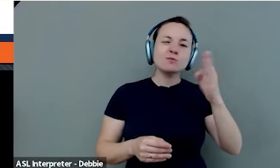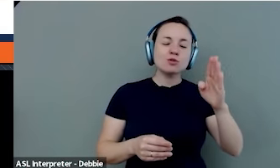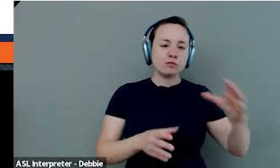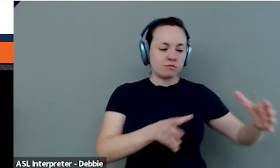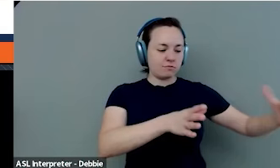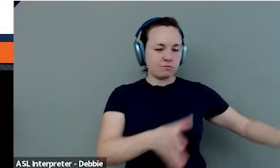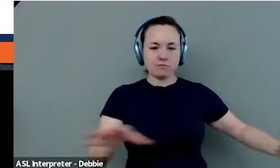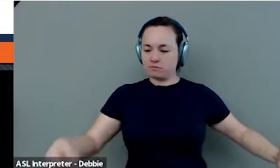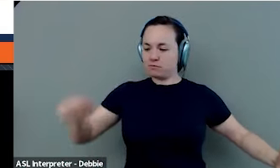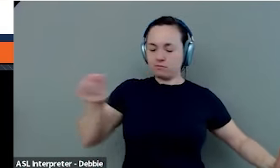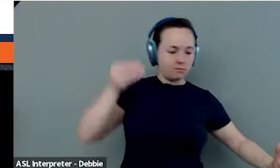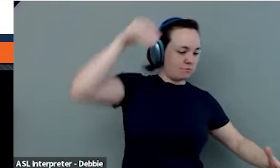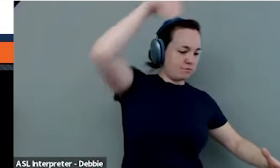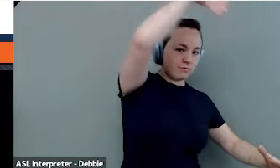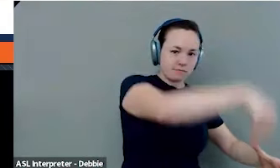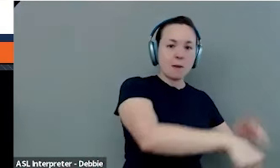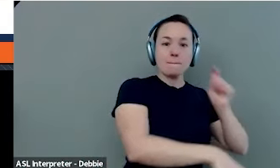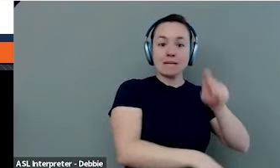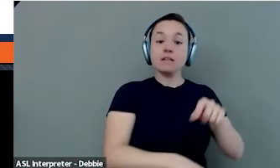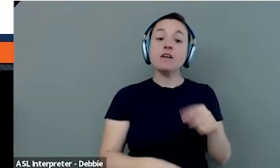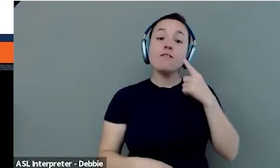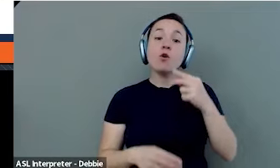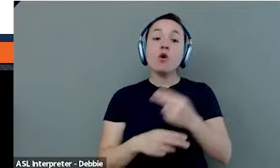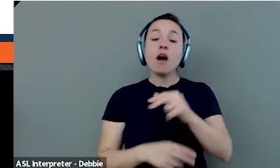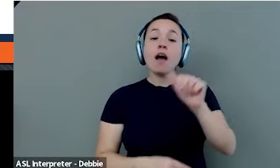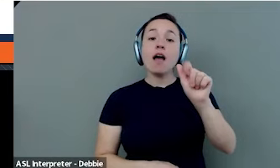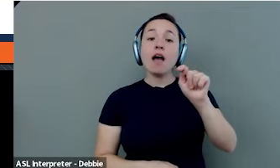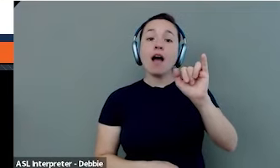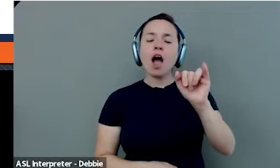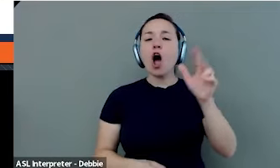To use the ATI, the audio tactile interface,